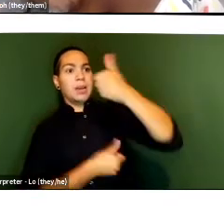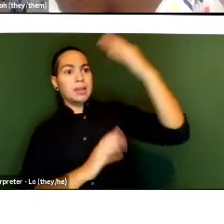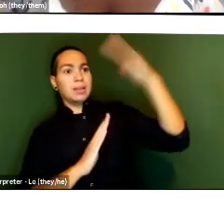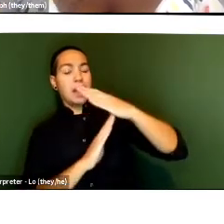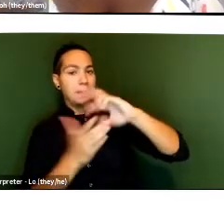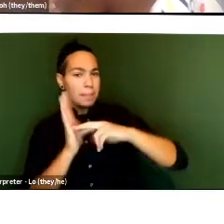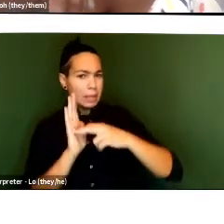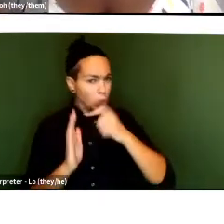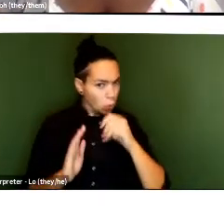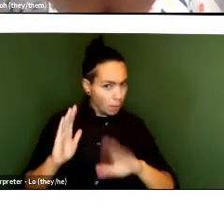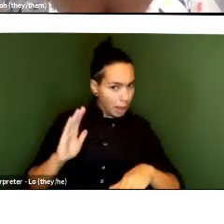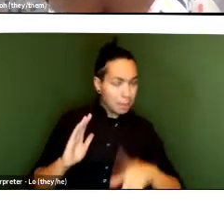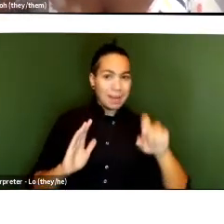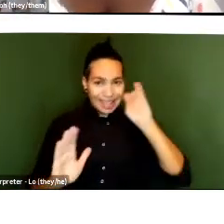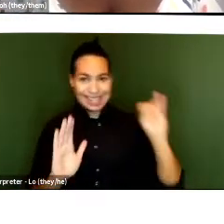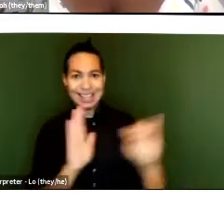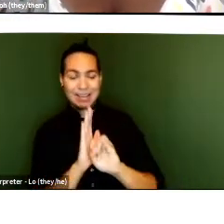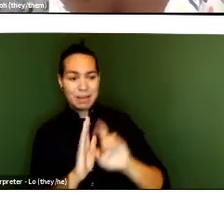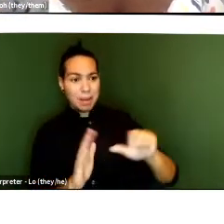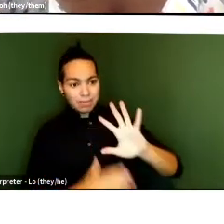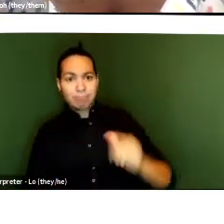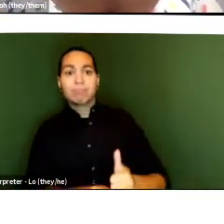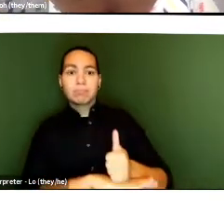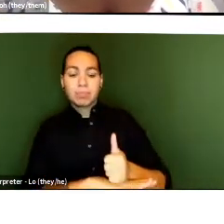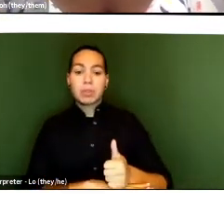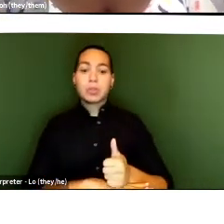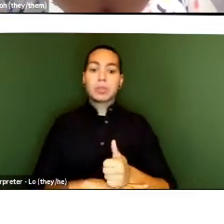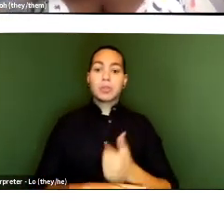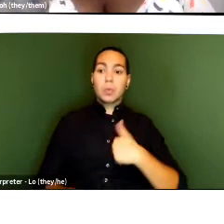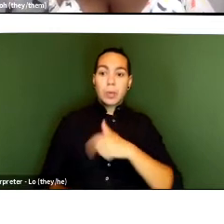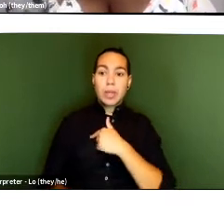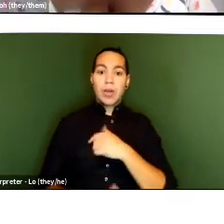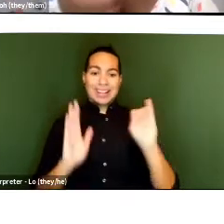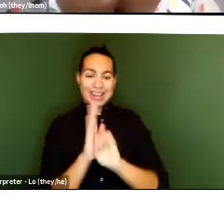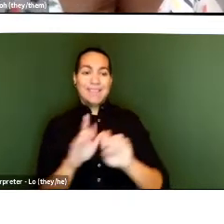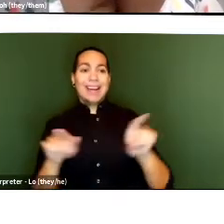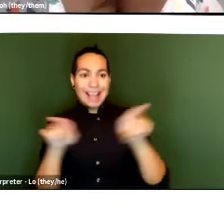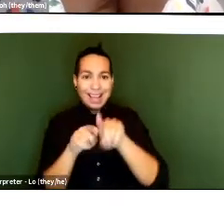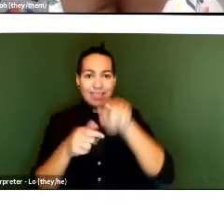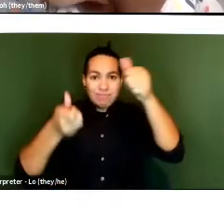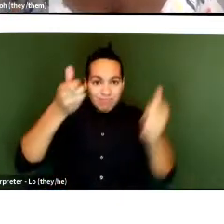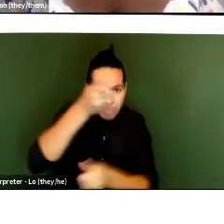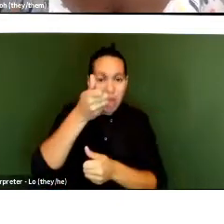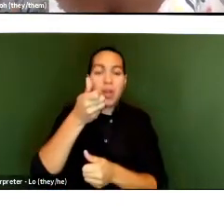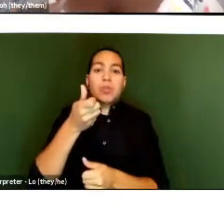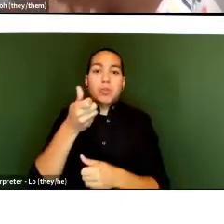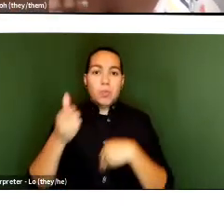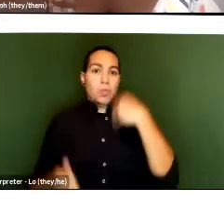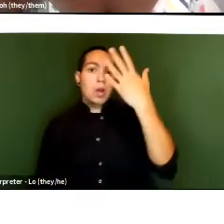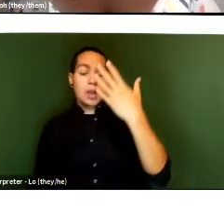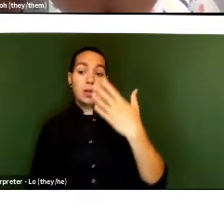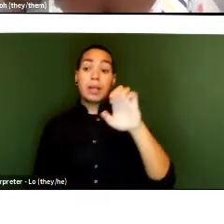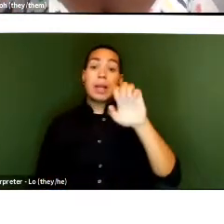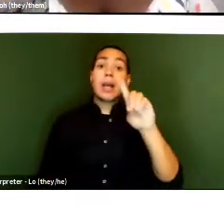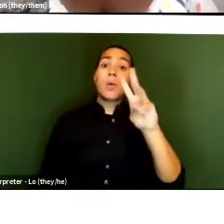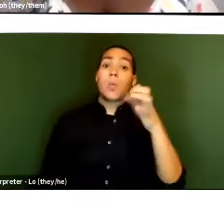is constructed in opposition to whiteness under racial hierarchy. Edward Long, he was a white plantation